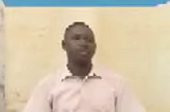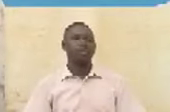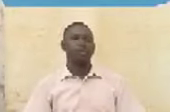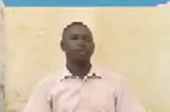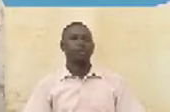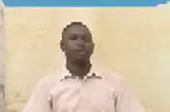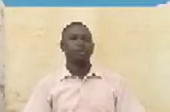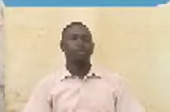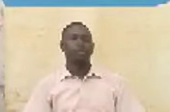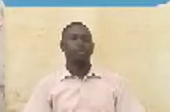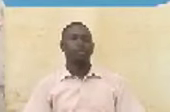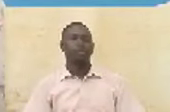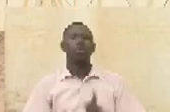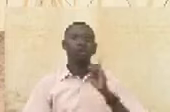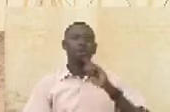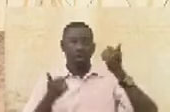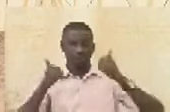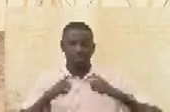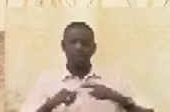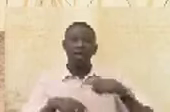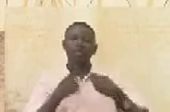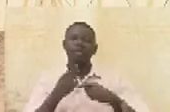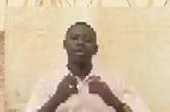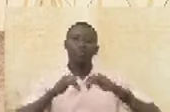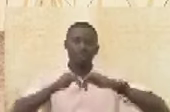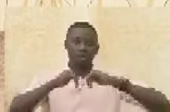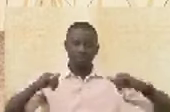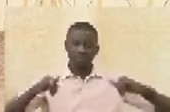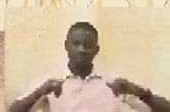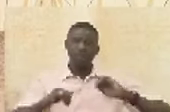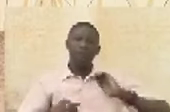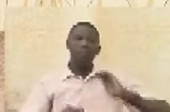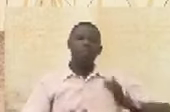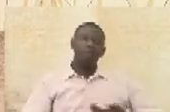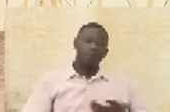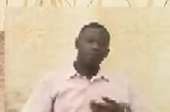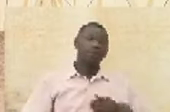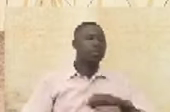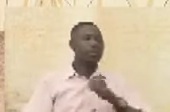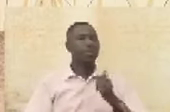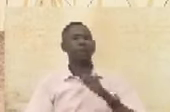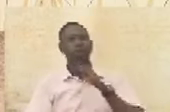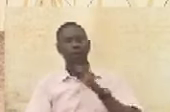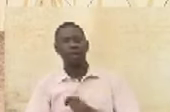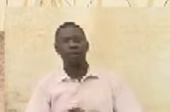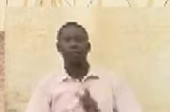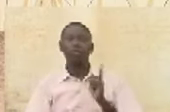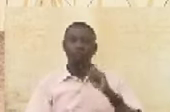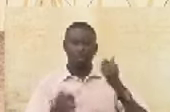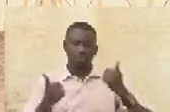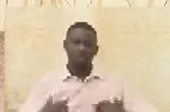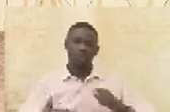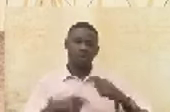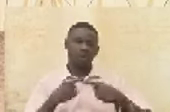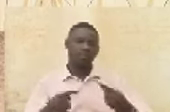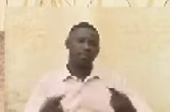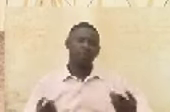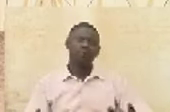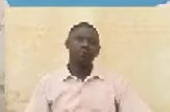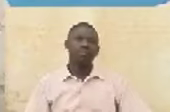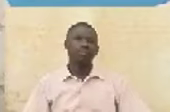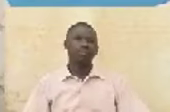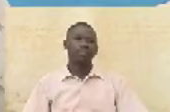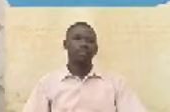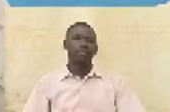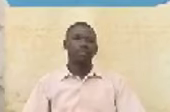What happened after they separated the men and the women? Munena rana ke birina rana kewal le musol bo nyoto biriya